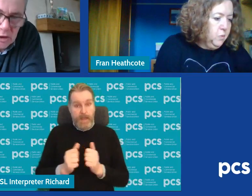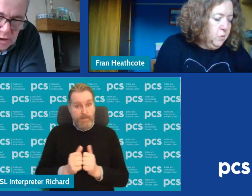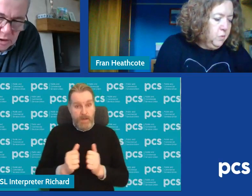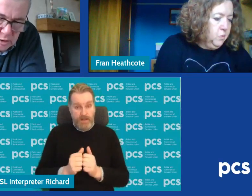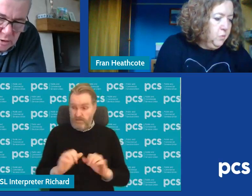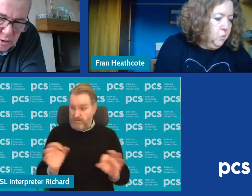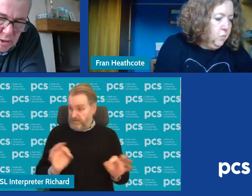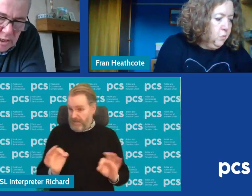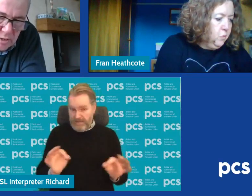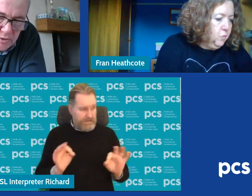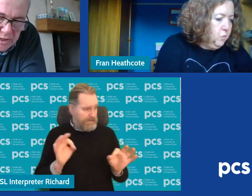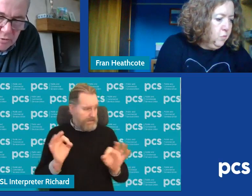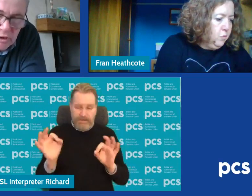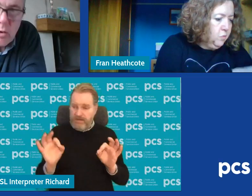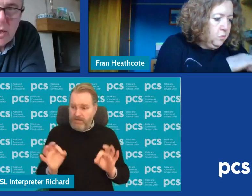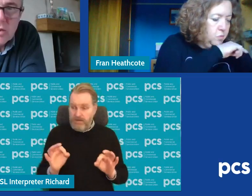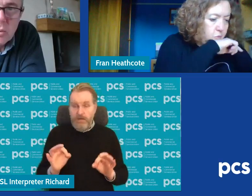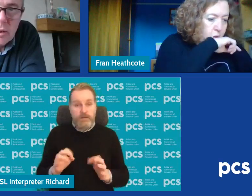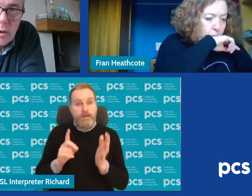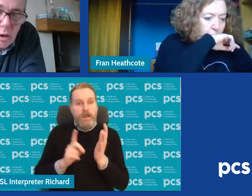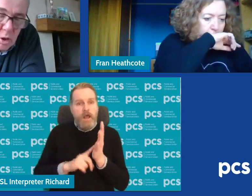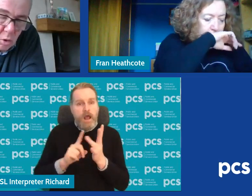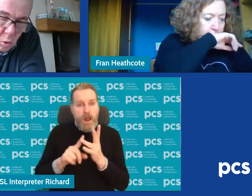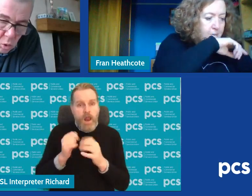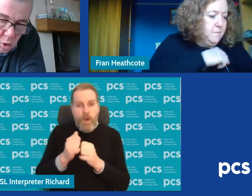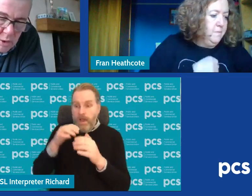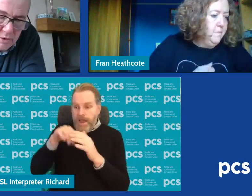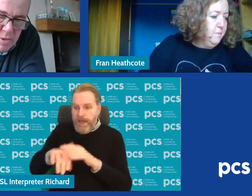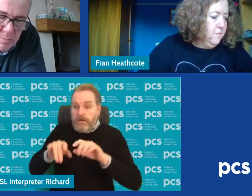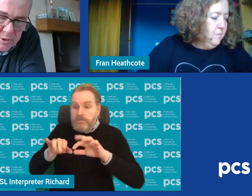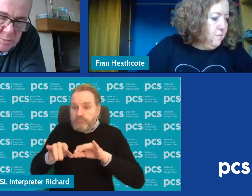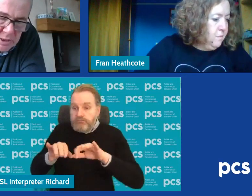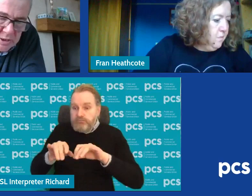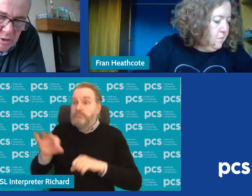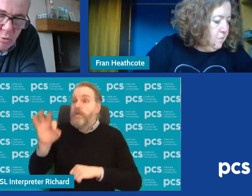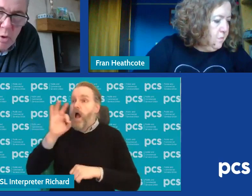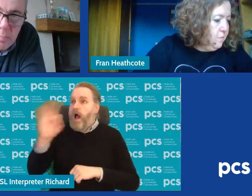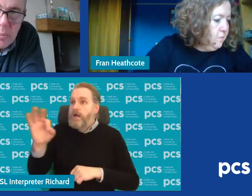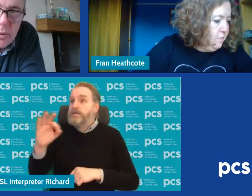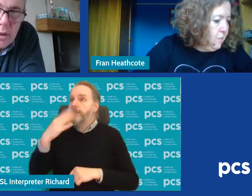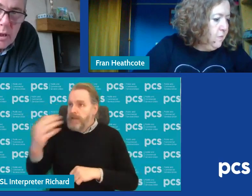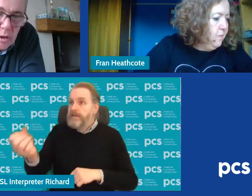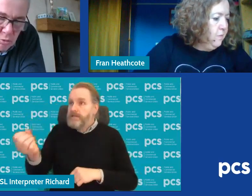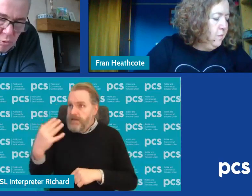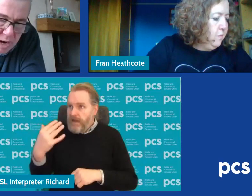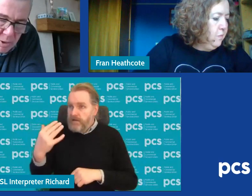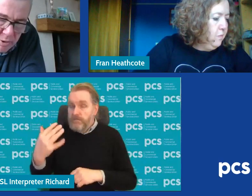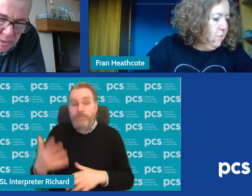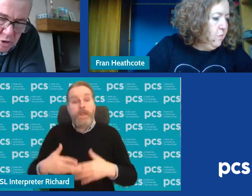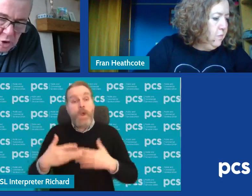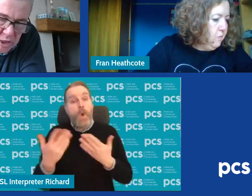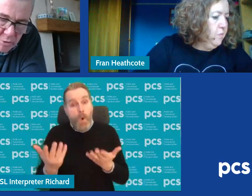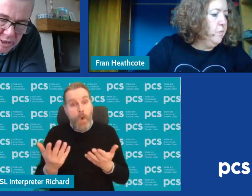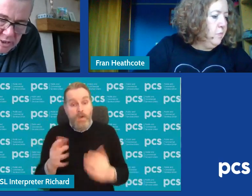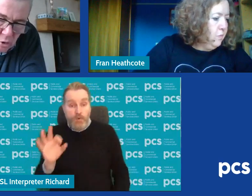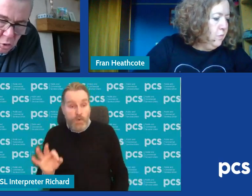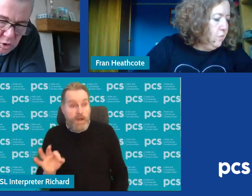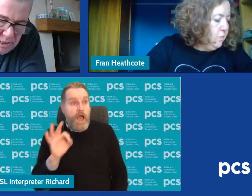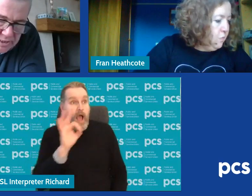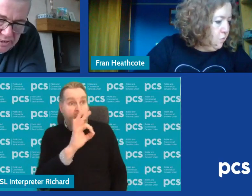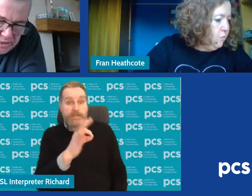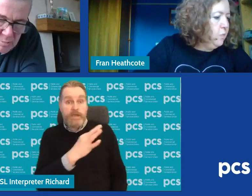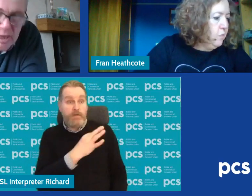PCS Digital and they can request one. Or if members speak to their rep, the rep are able to generate